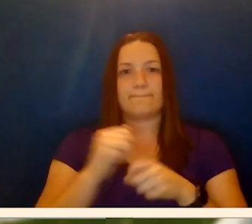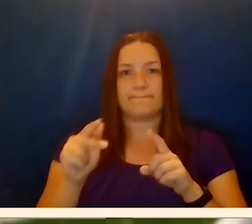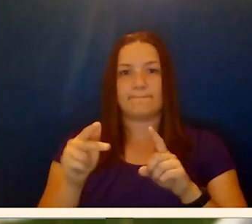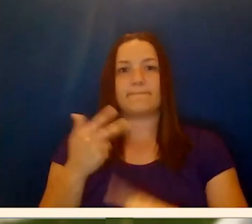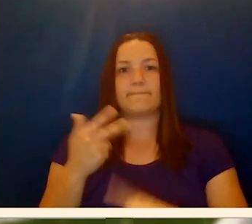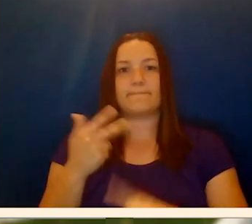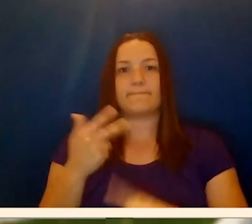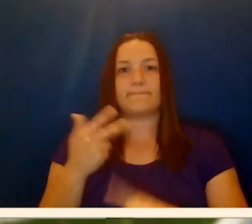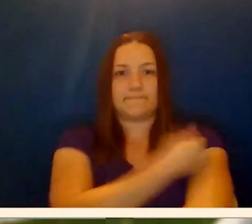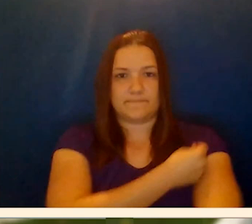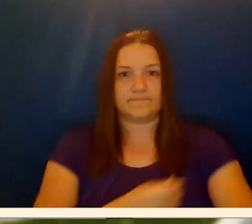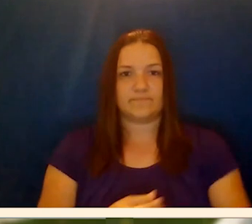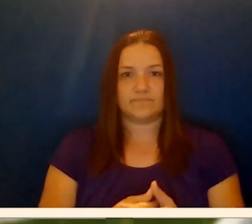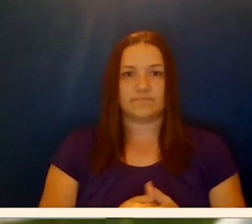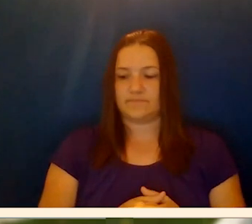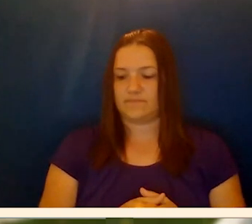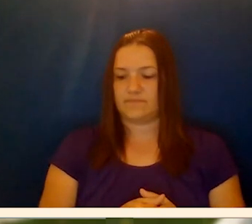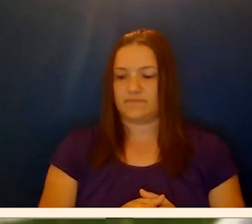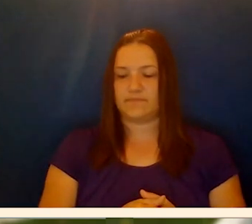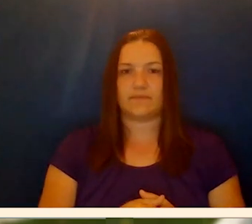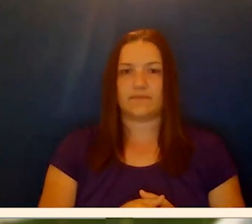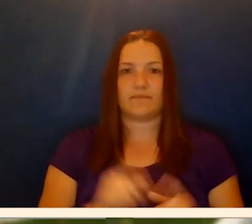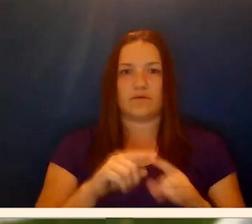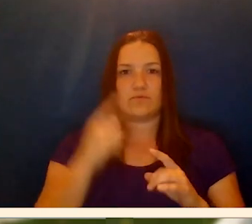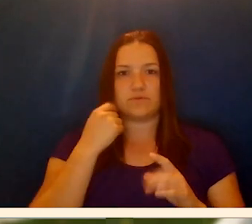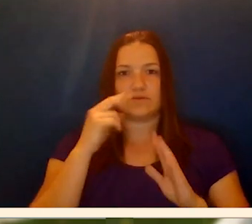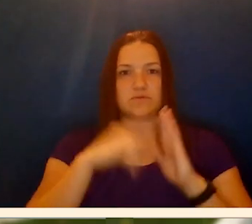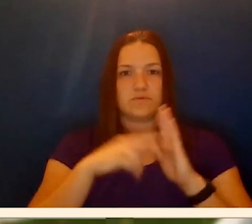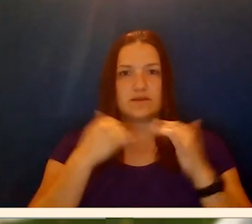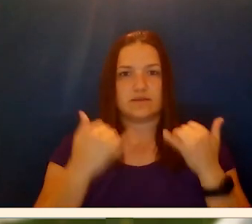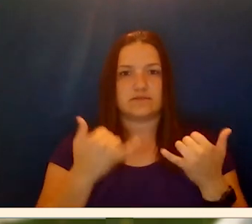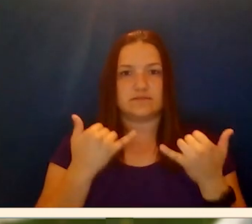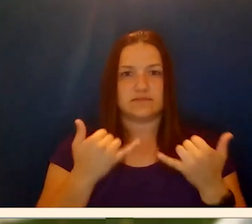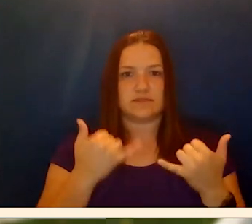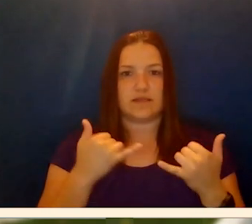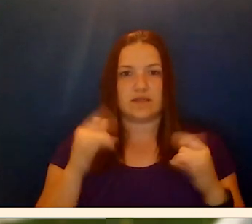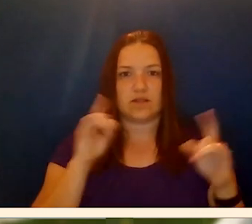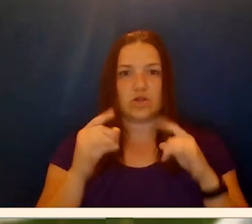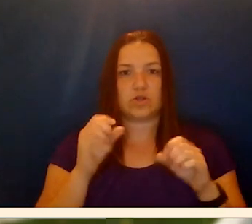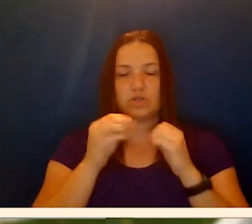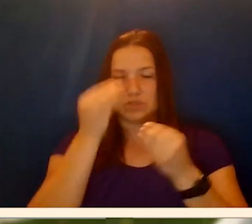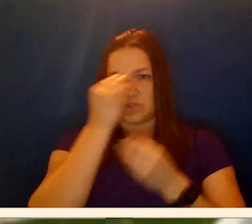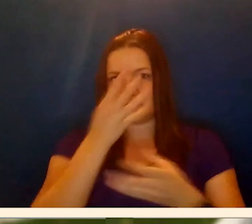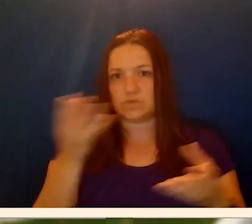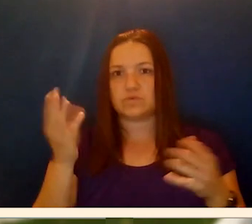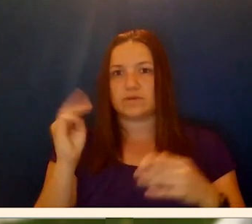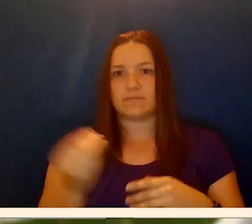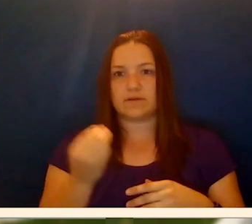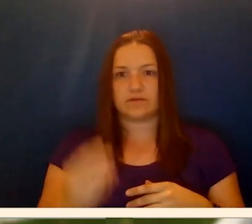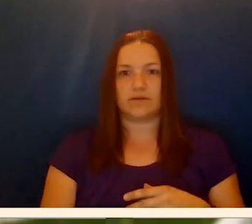read today, and we heard news on Monday that, I think Monday or actually I think it was on